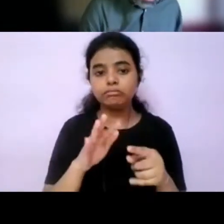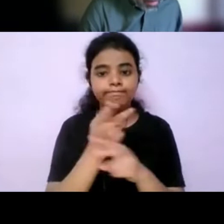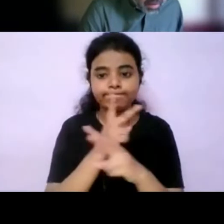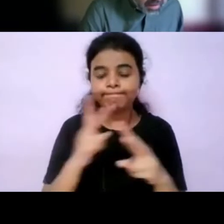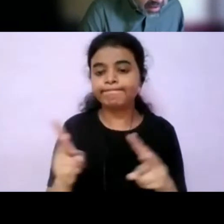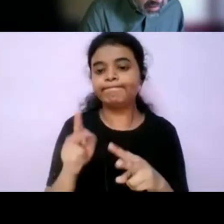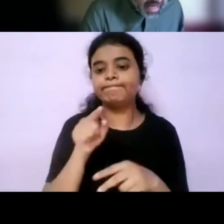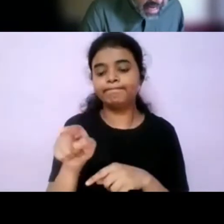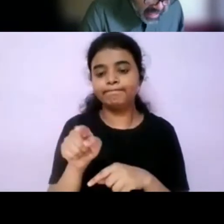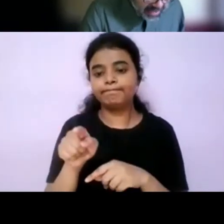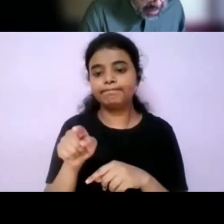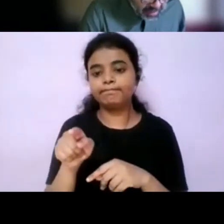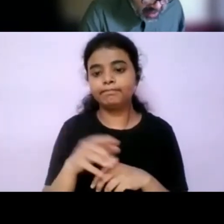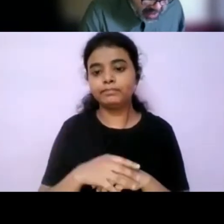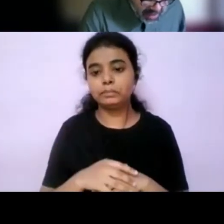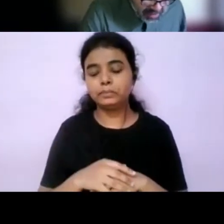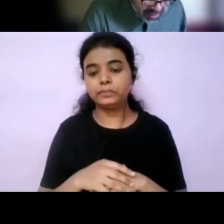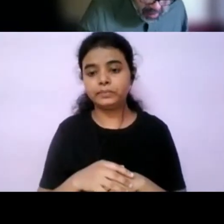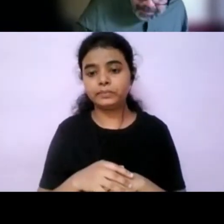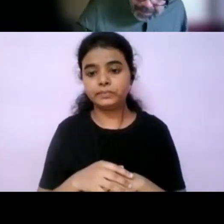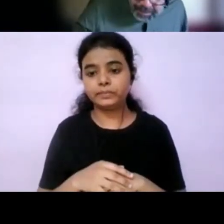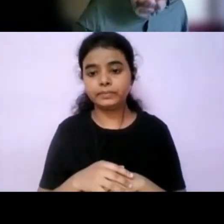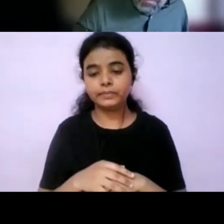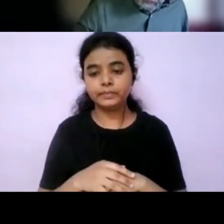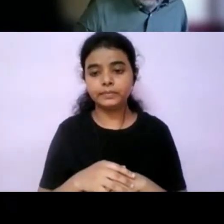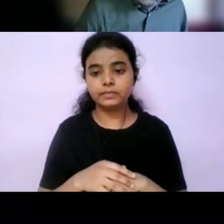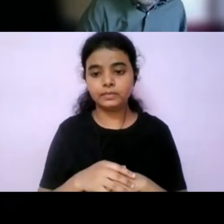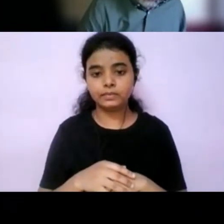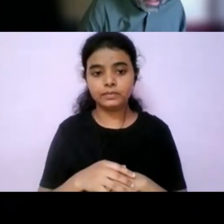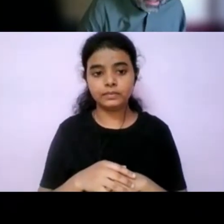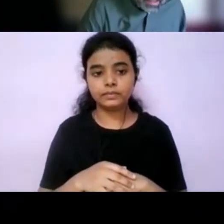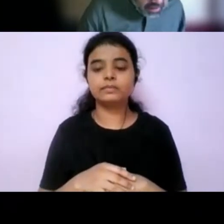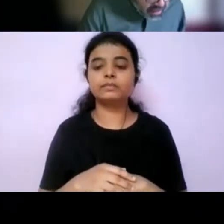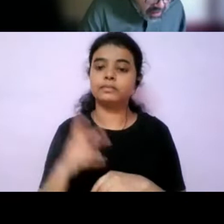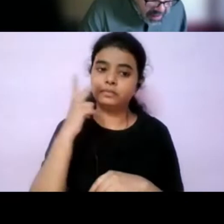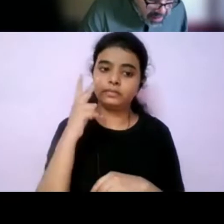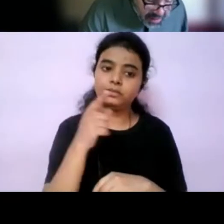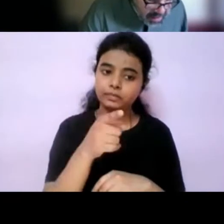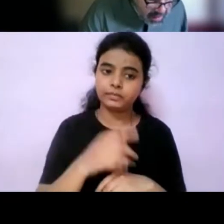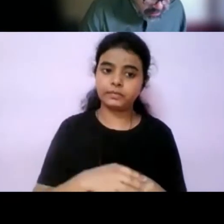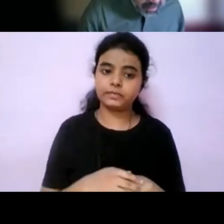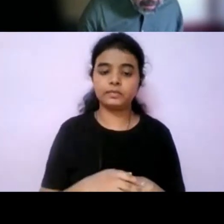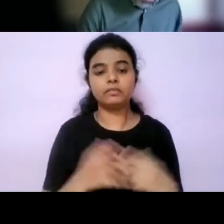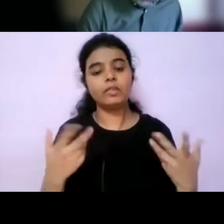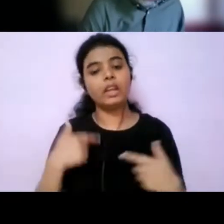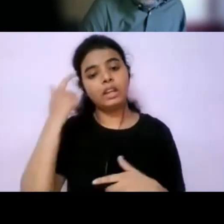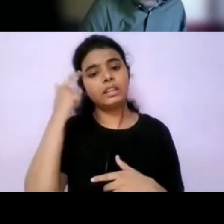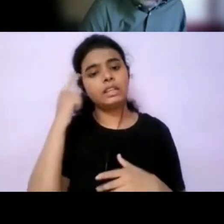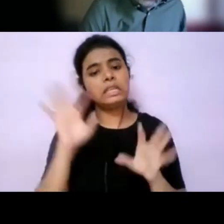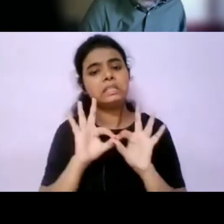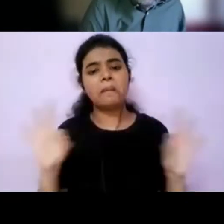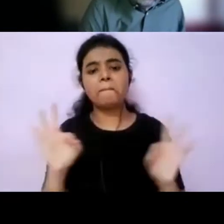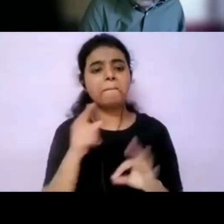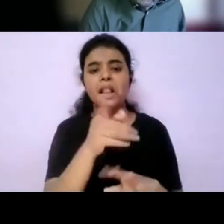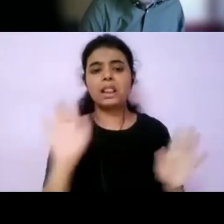wasn't disability studies unless it was taking this through. I think that this is the simple model